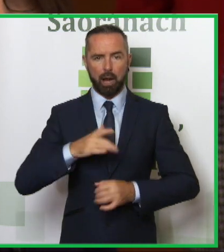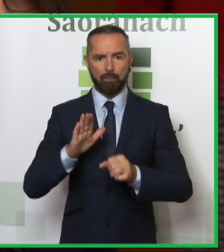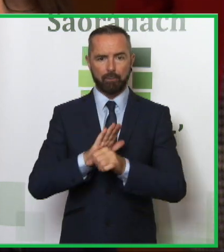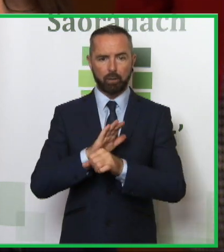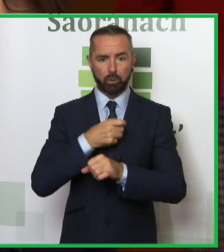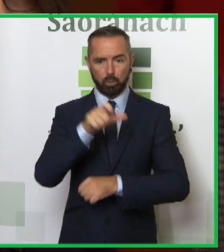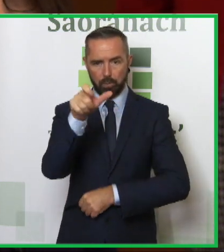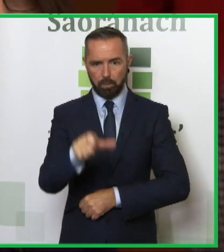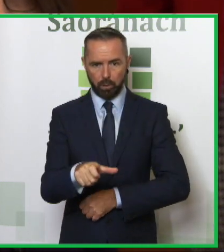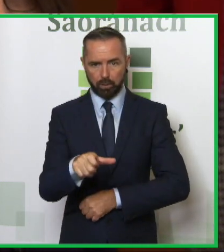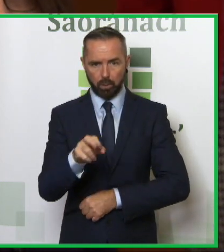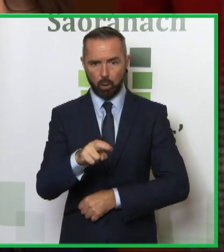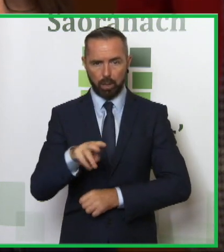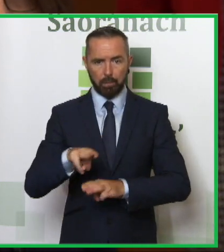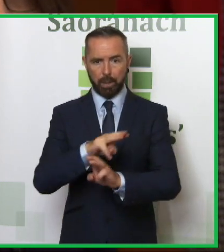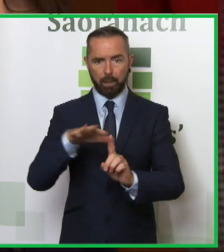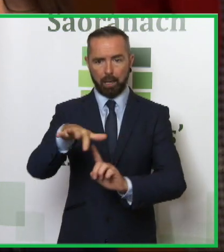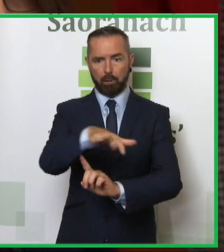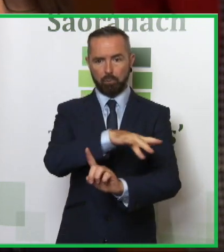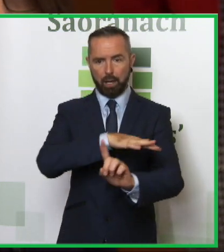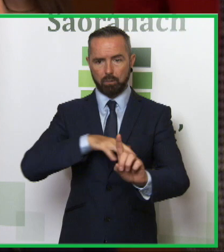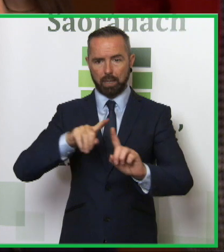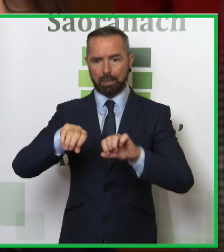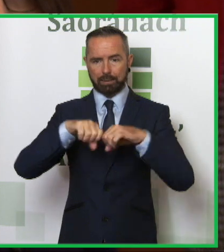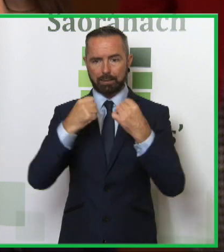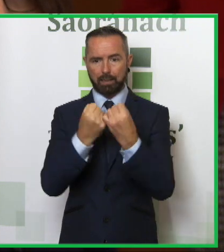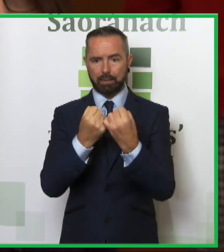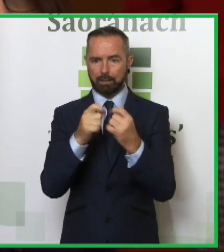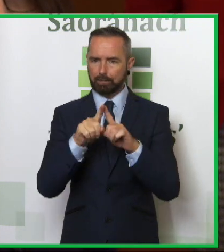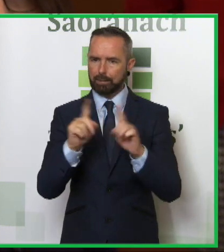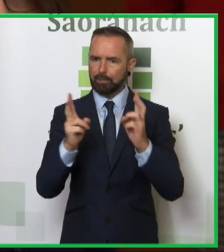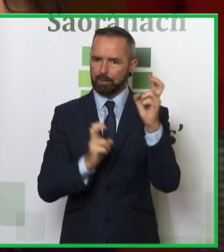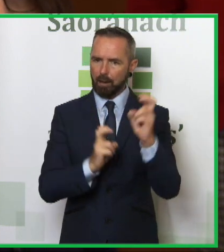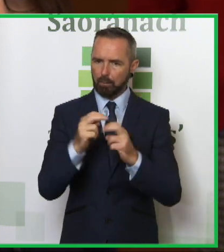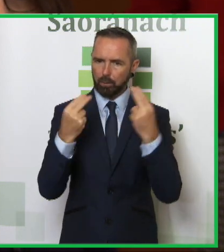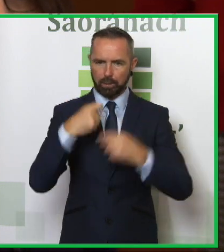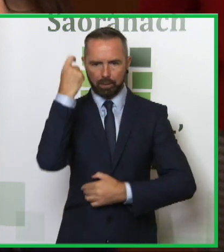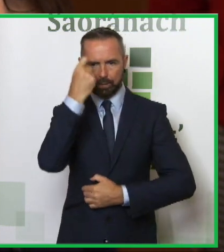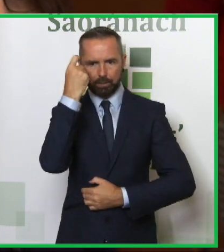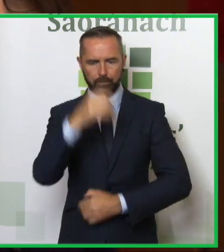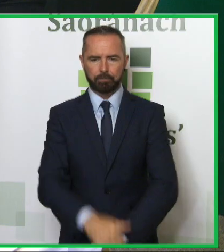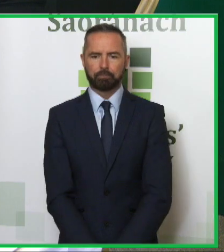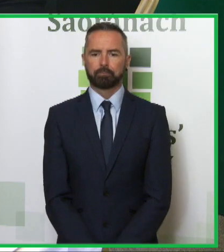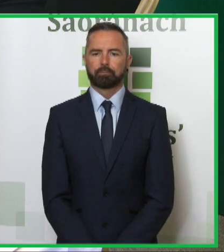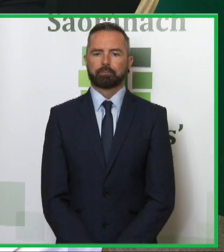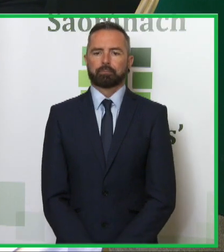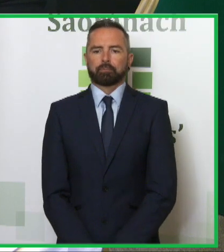to a person or the people around them or to society, that's a whole other argument that needs consideration.